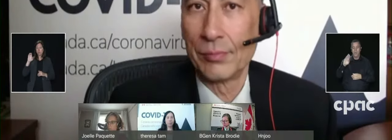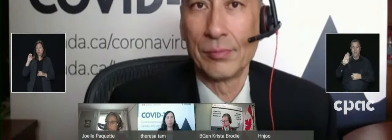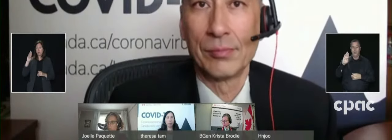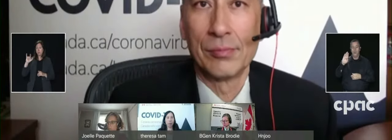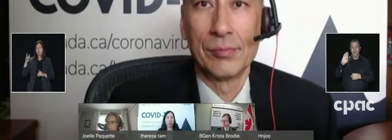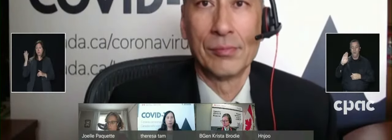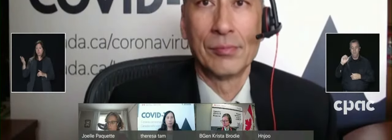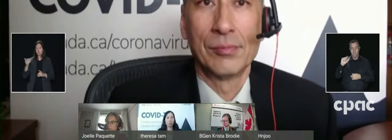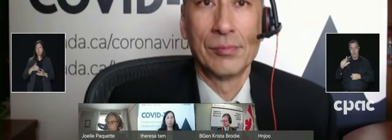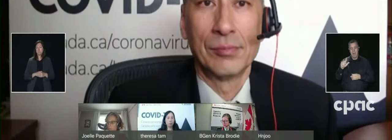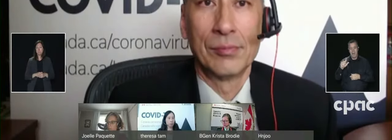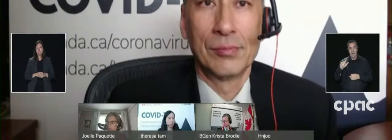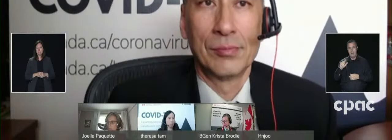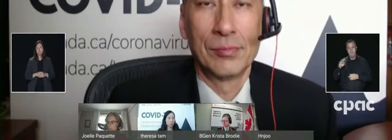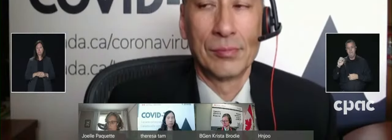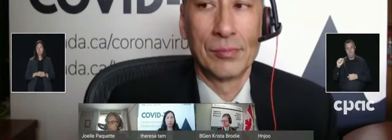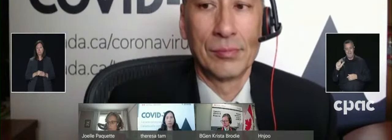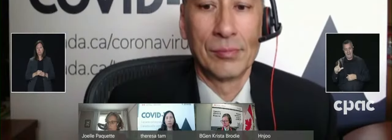go ahead.